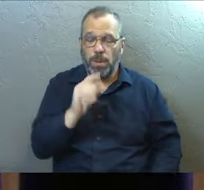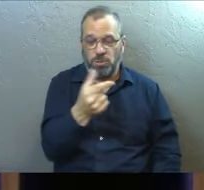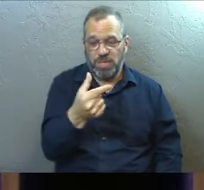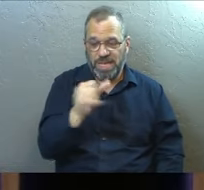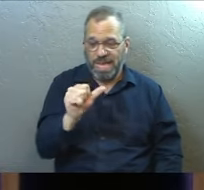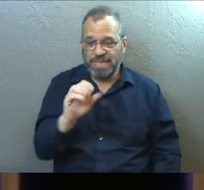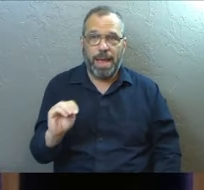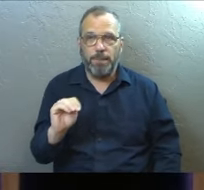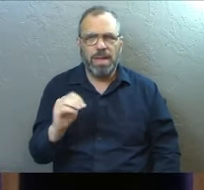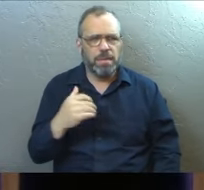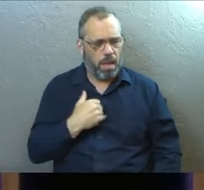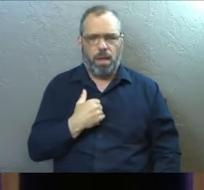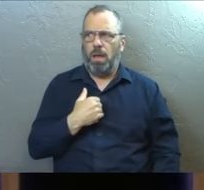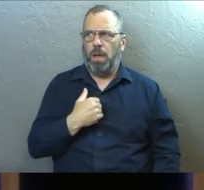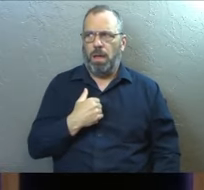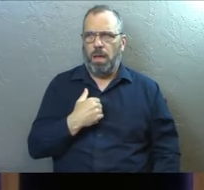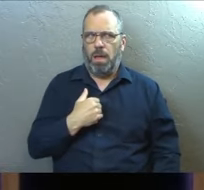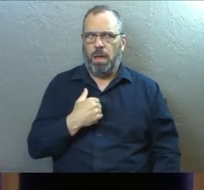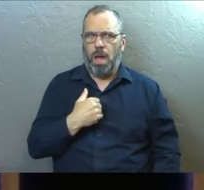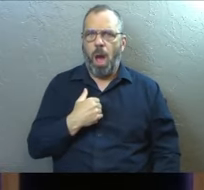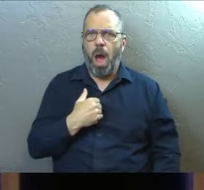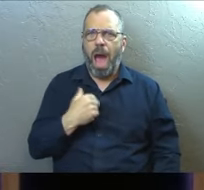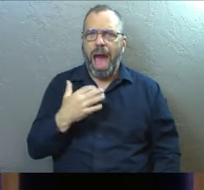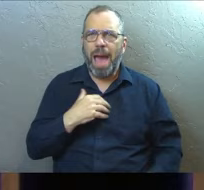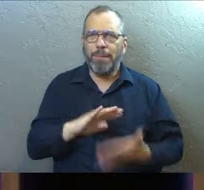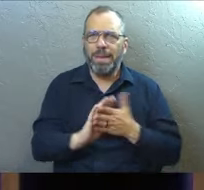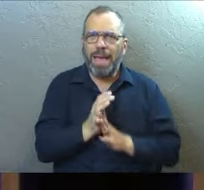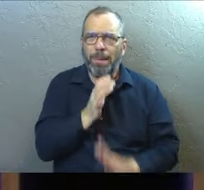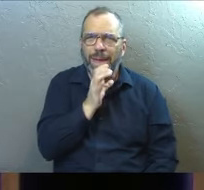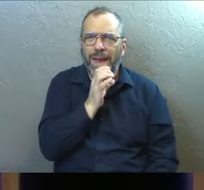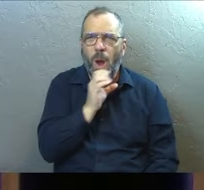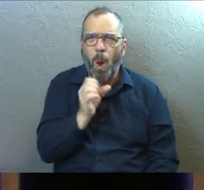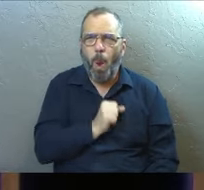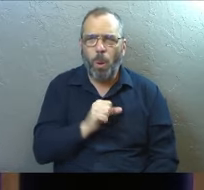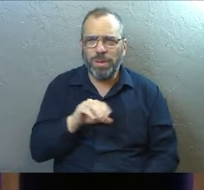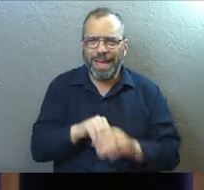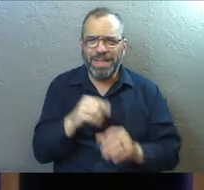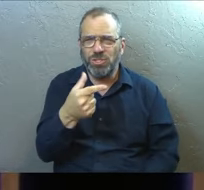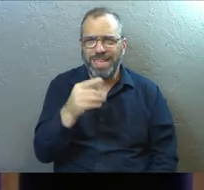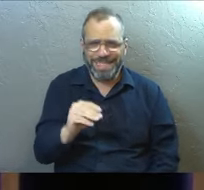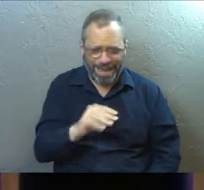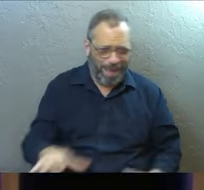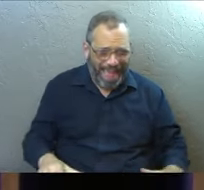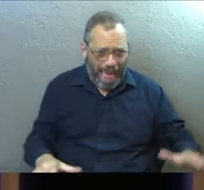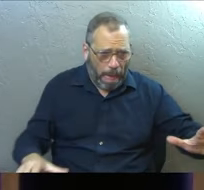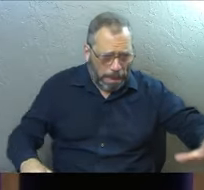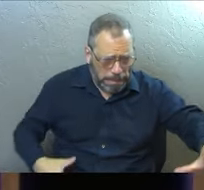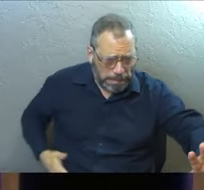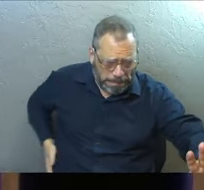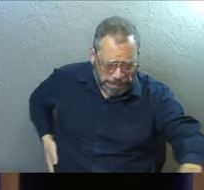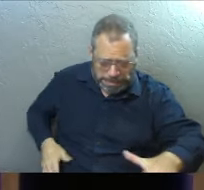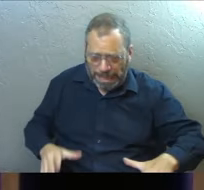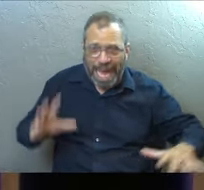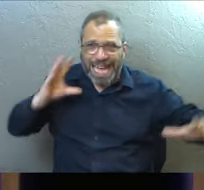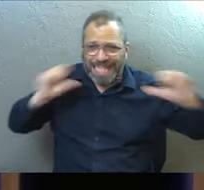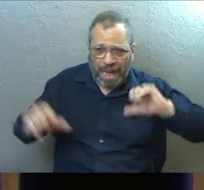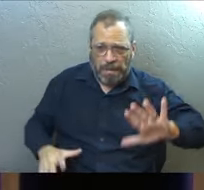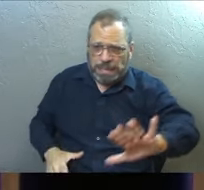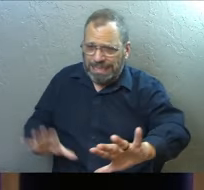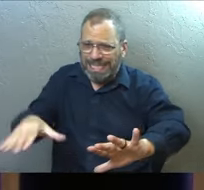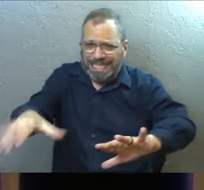GSM. I've never realized more quickly how old I'm getting and hanging out at GSM the last couple weeks, because man, it's loud in there,